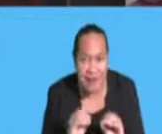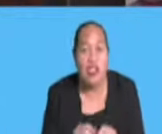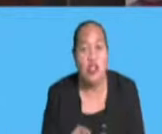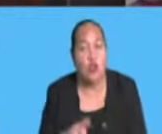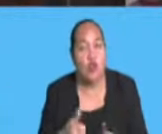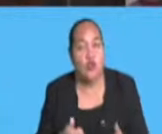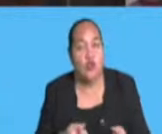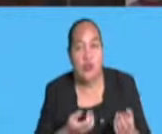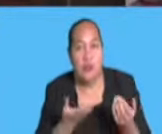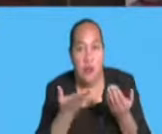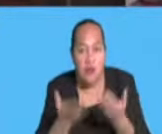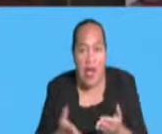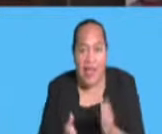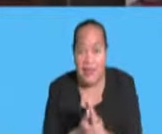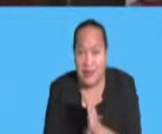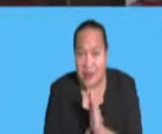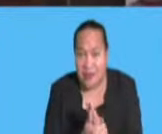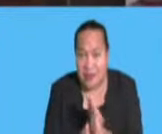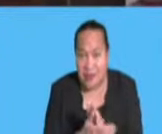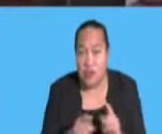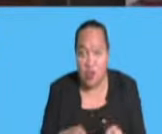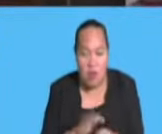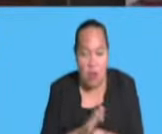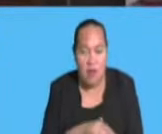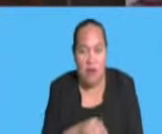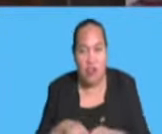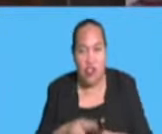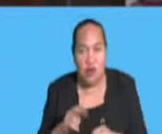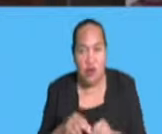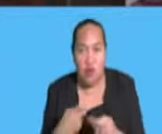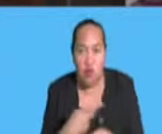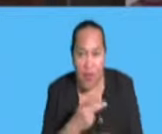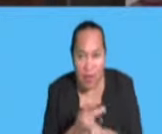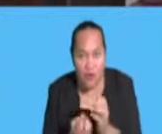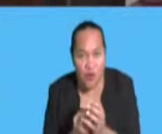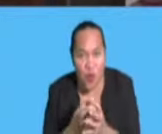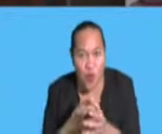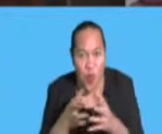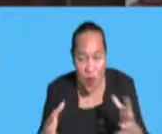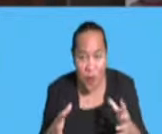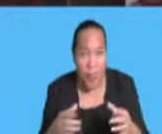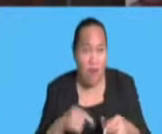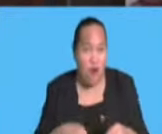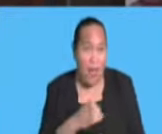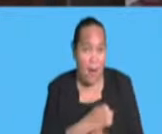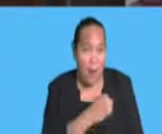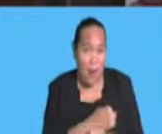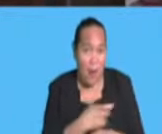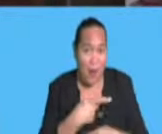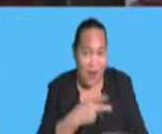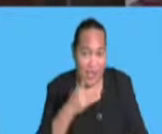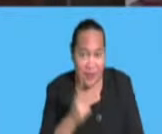having a skill set that makes for a productive and growing Fiji. In relation to the portfolios of employment, productivity, and